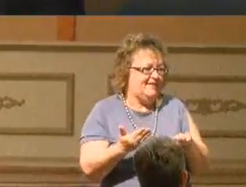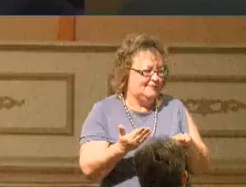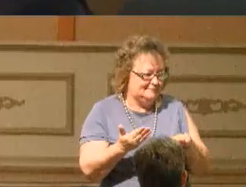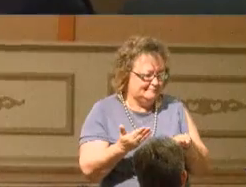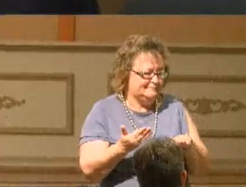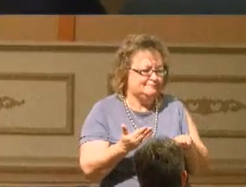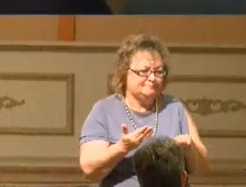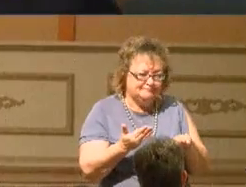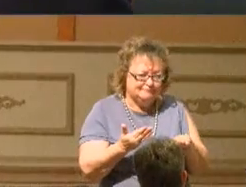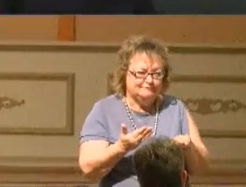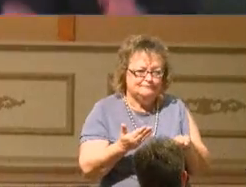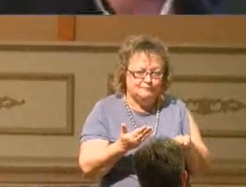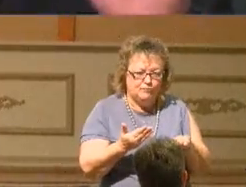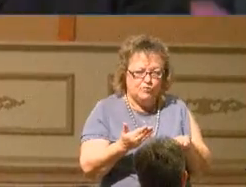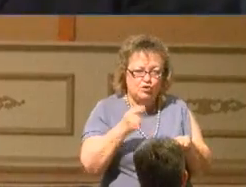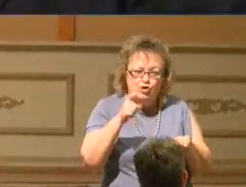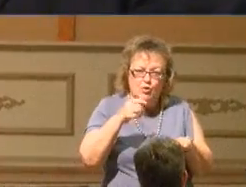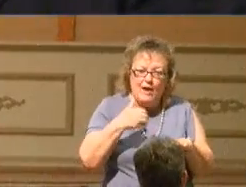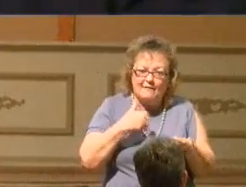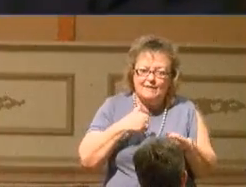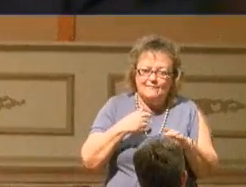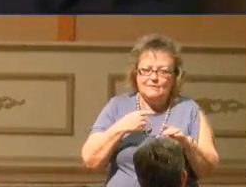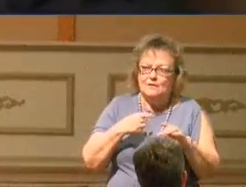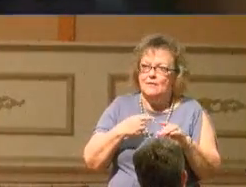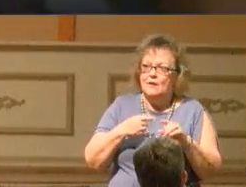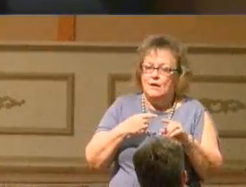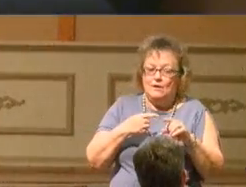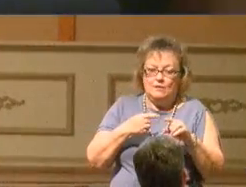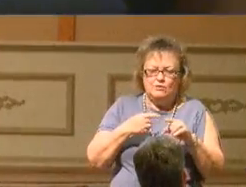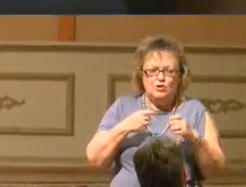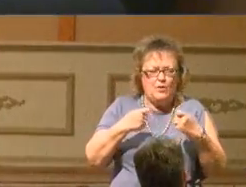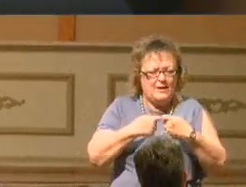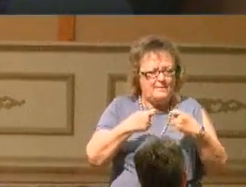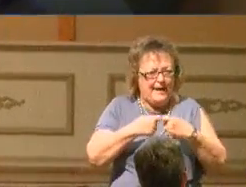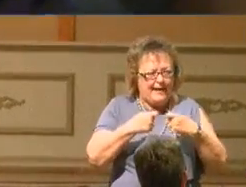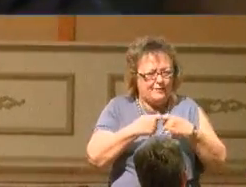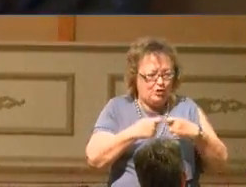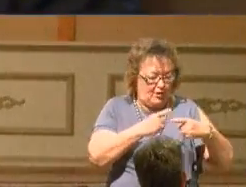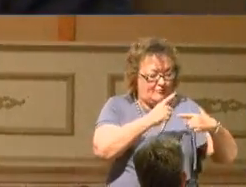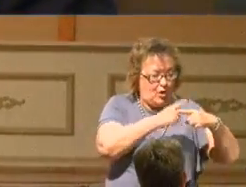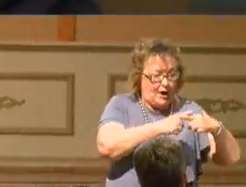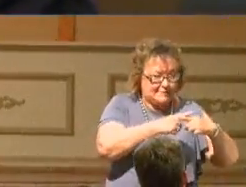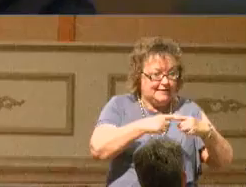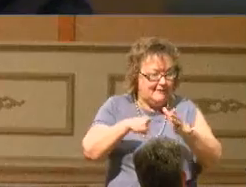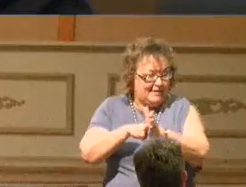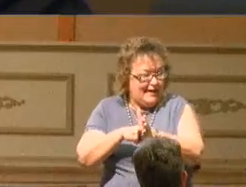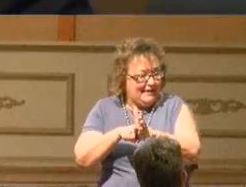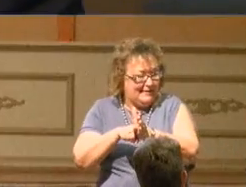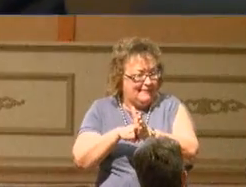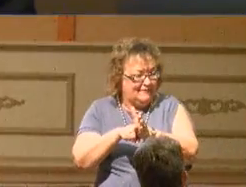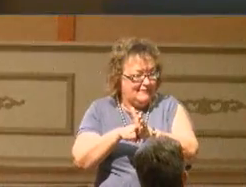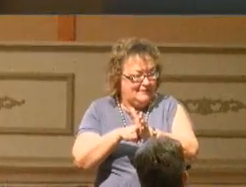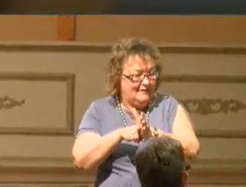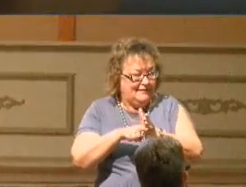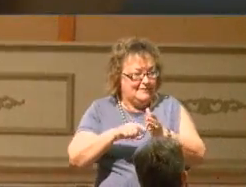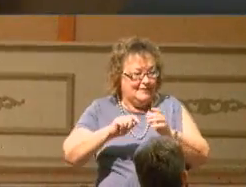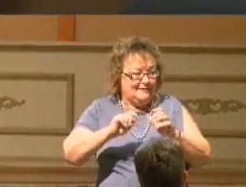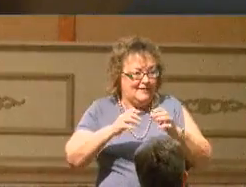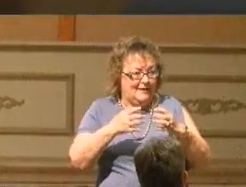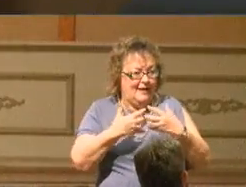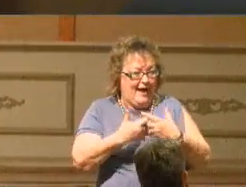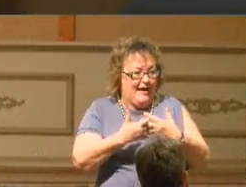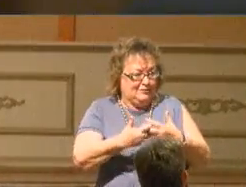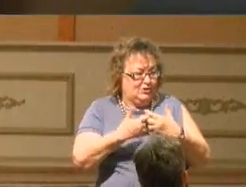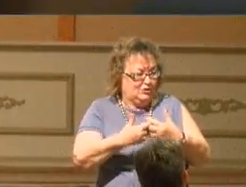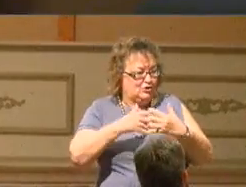You got to have the positive pole on a battery and a negative pole on a battery to get an engine to start. You